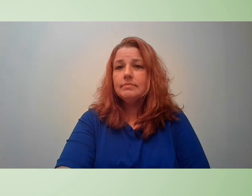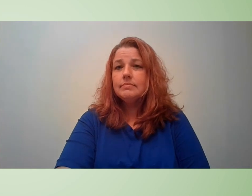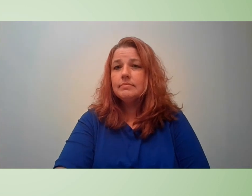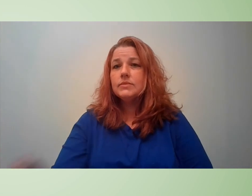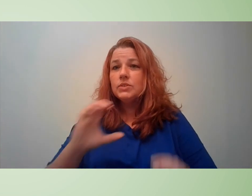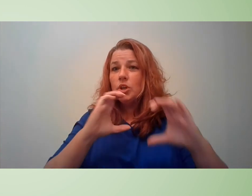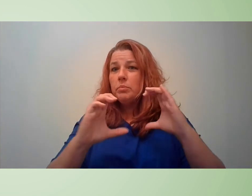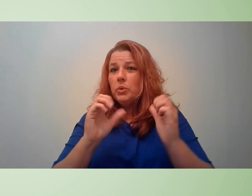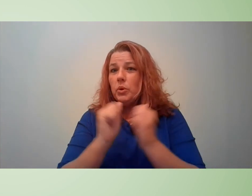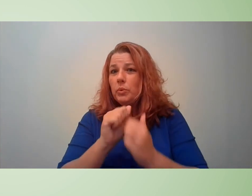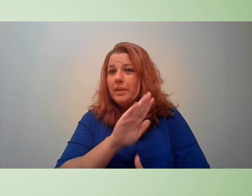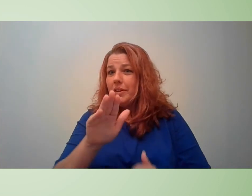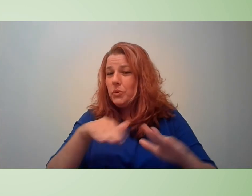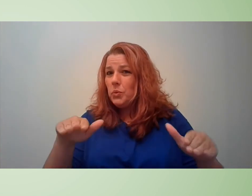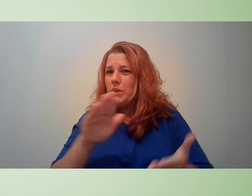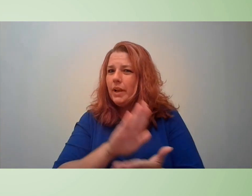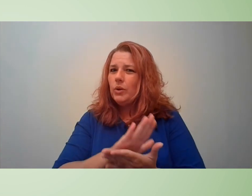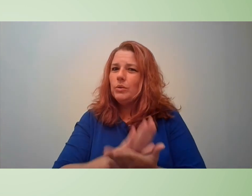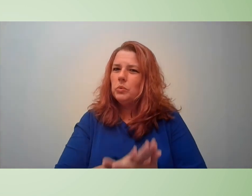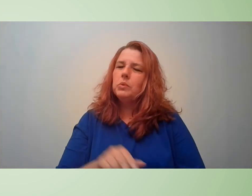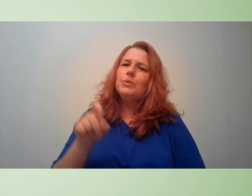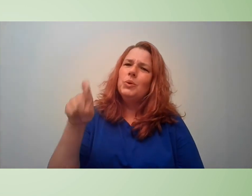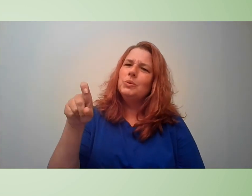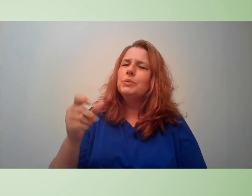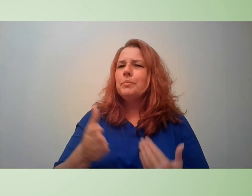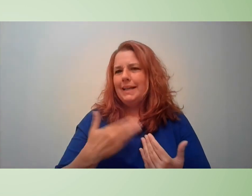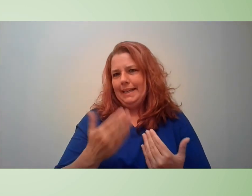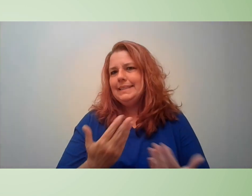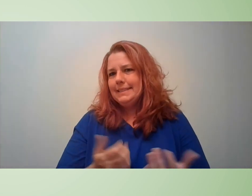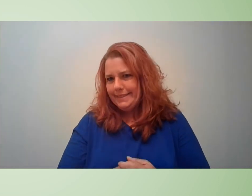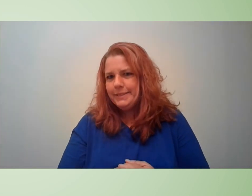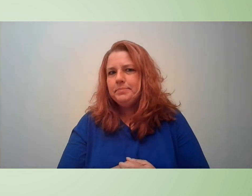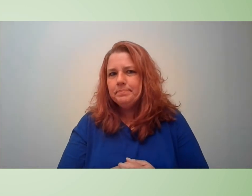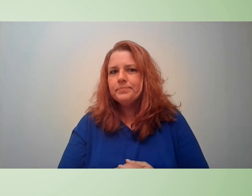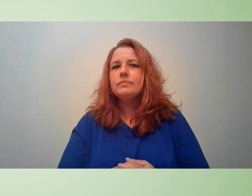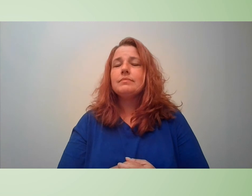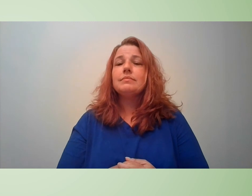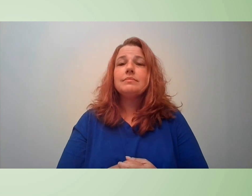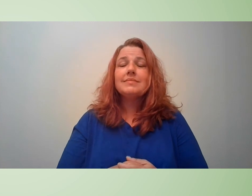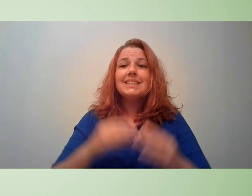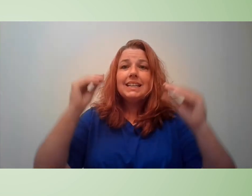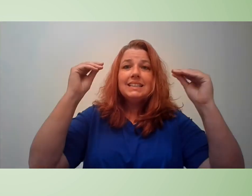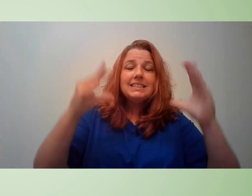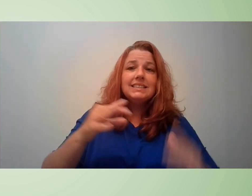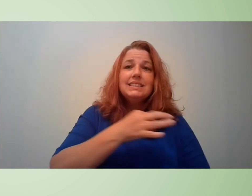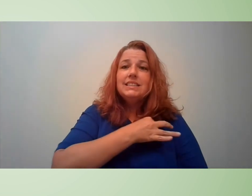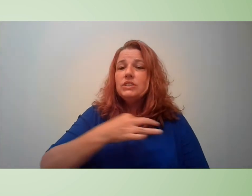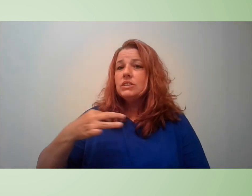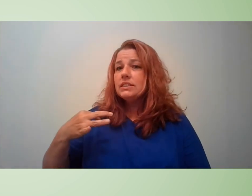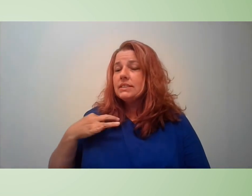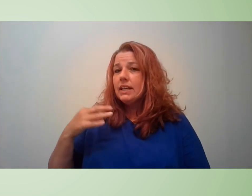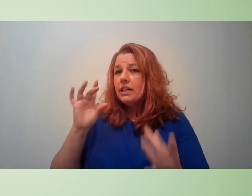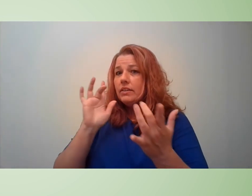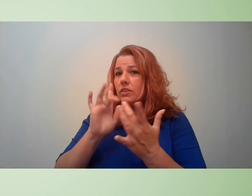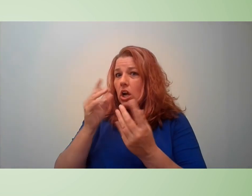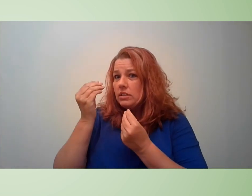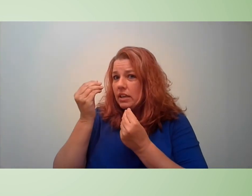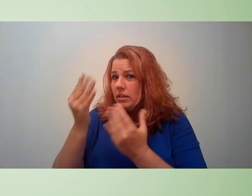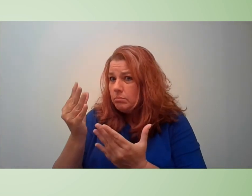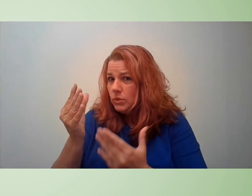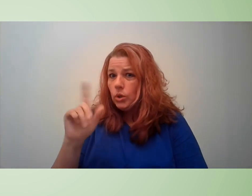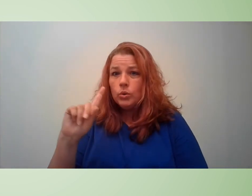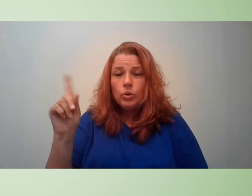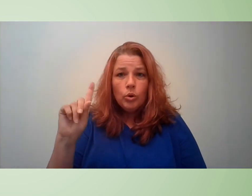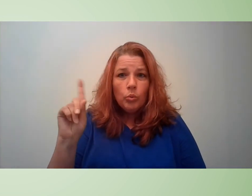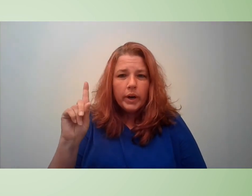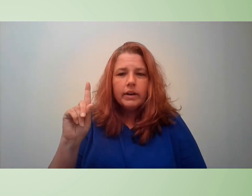Communicating with your child's school should be easy. Contact information for teachers and staff is on the school website. Please allow up to